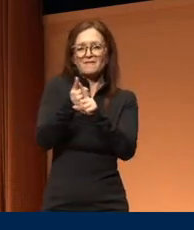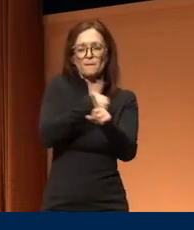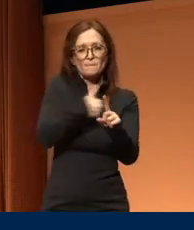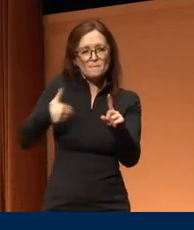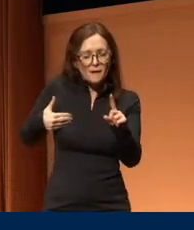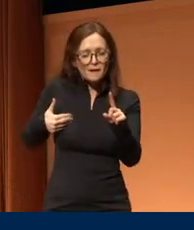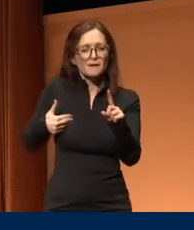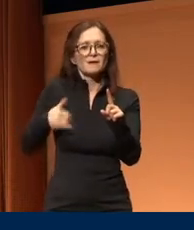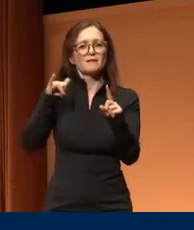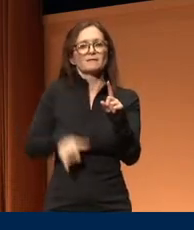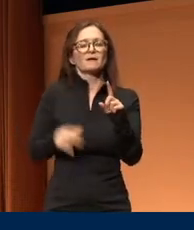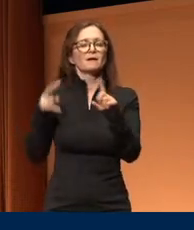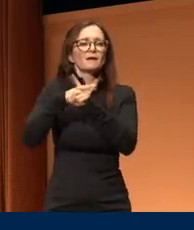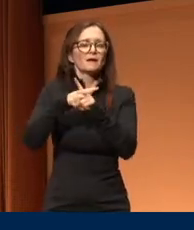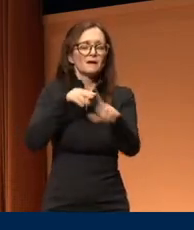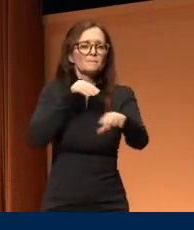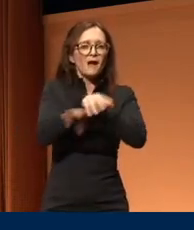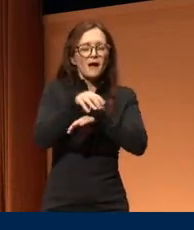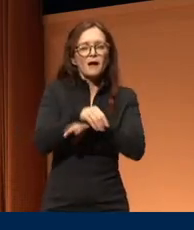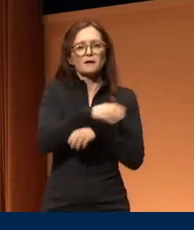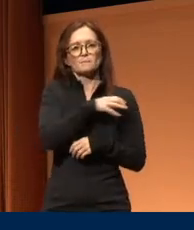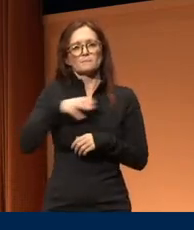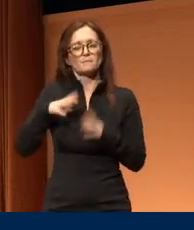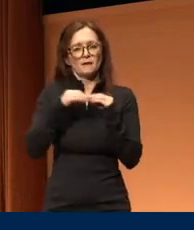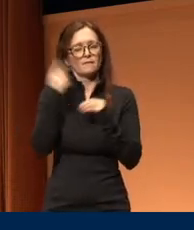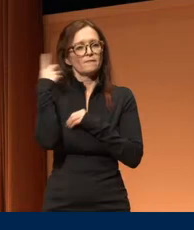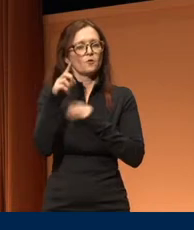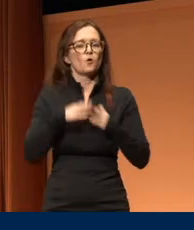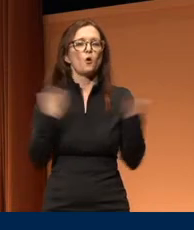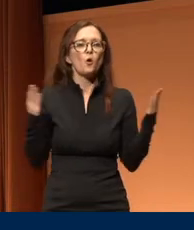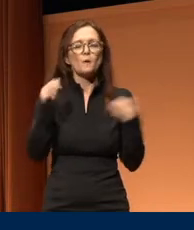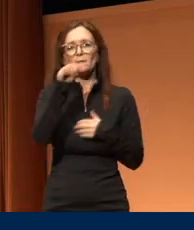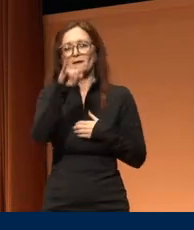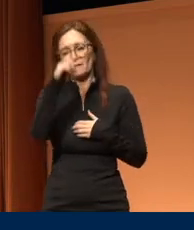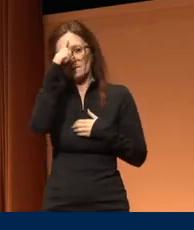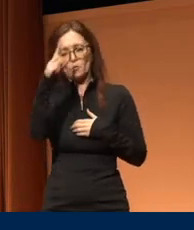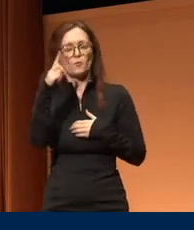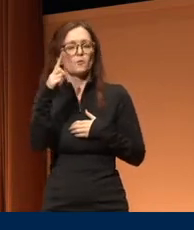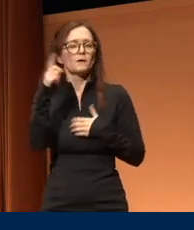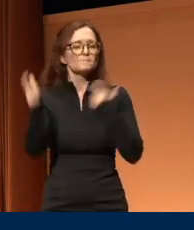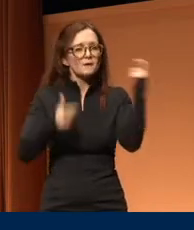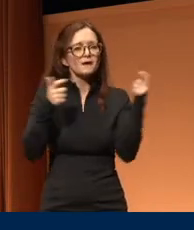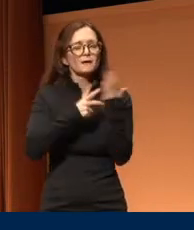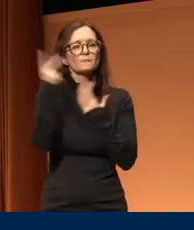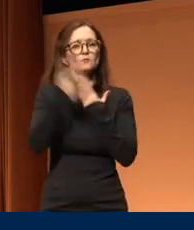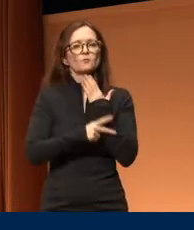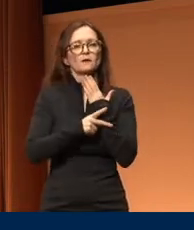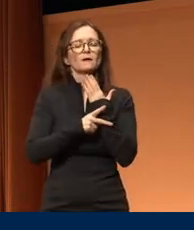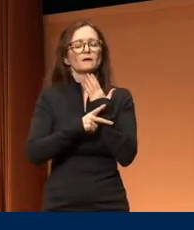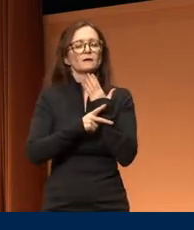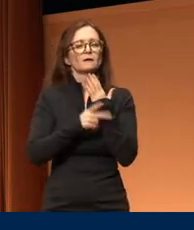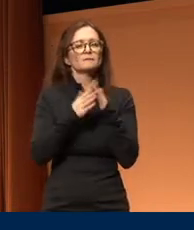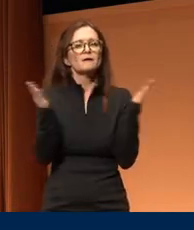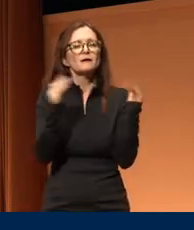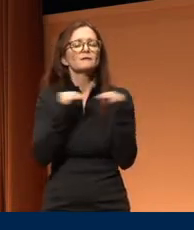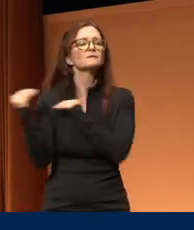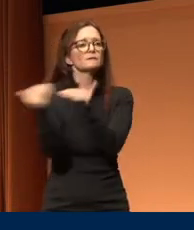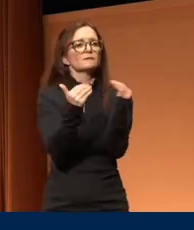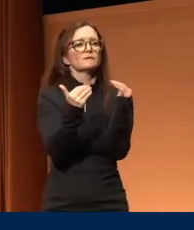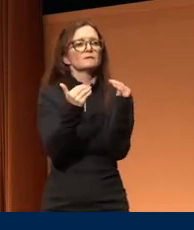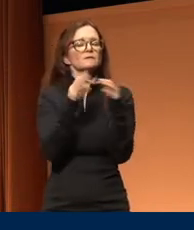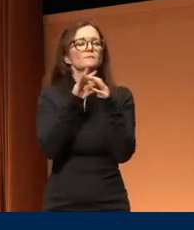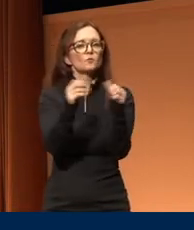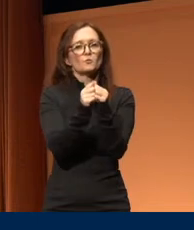of the Application Advisory Committee for OpenAI's grant program, Democratic Inputs to